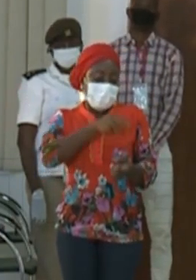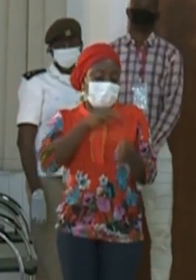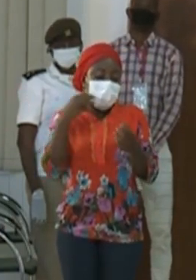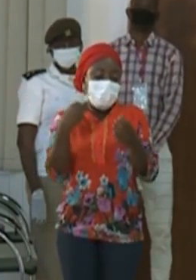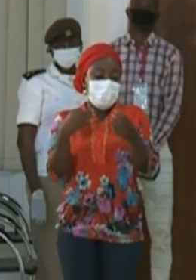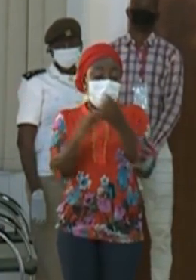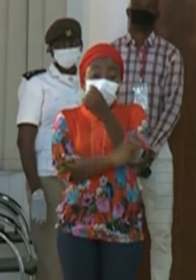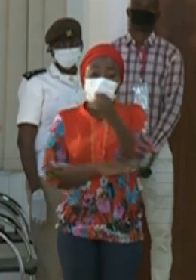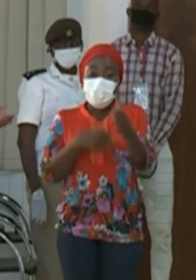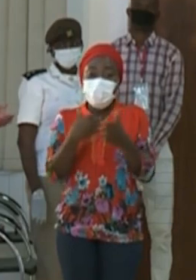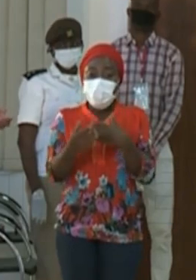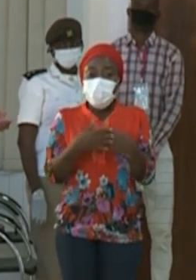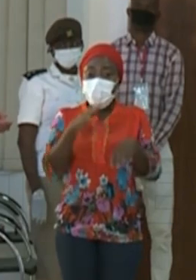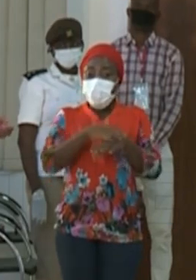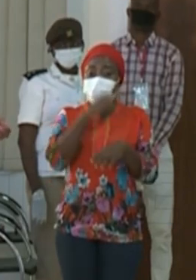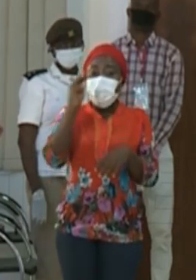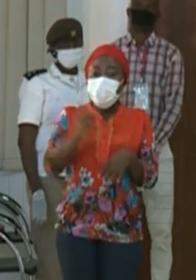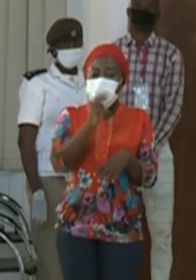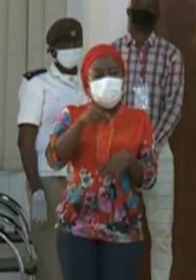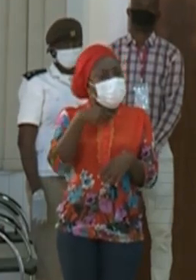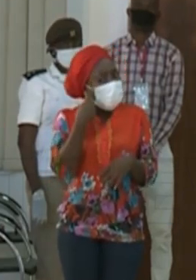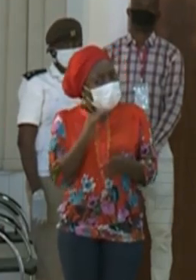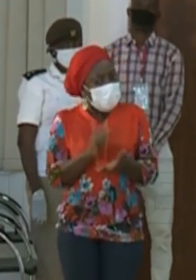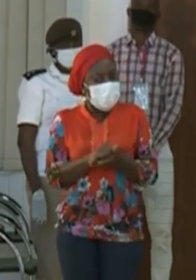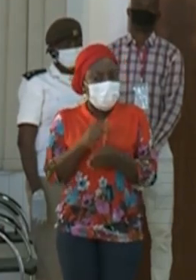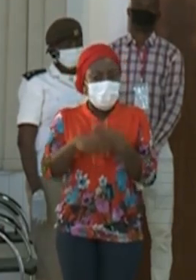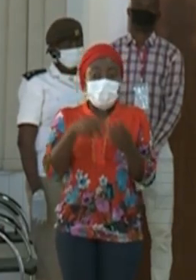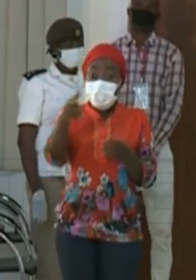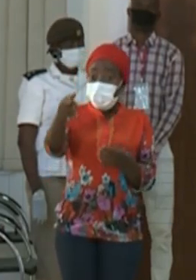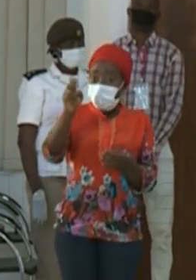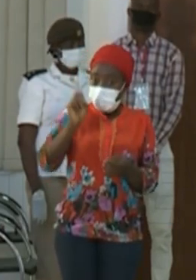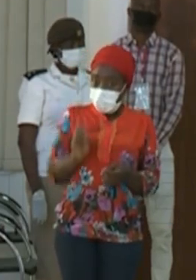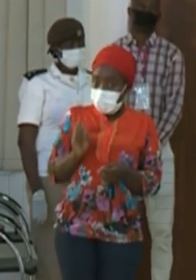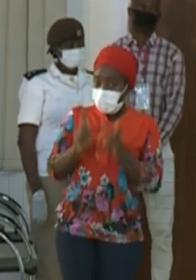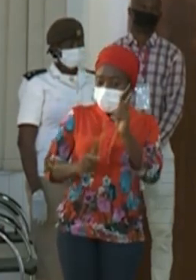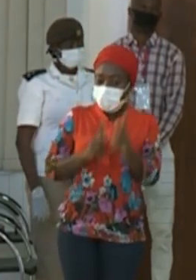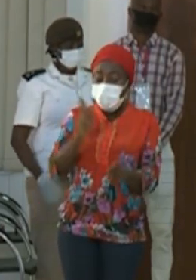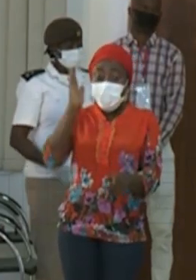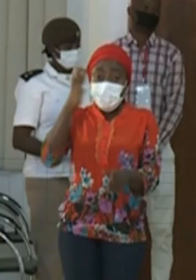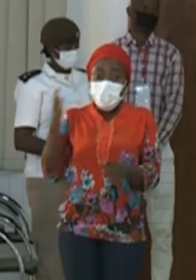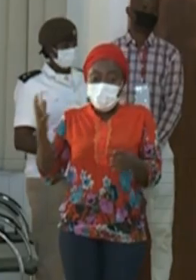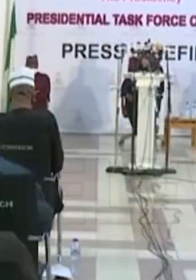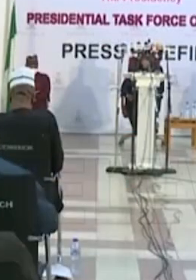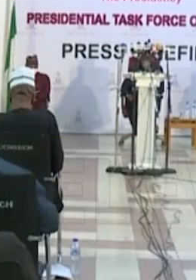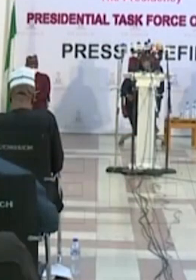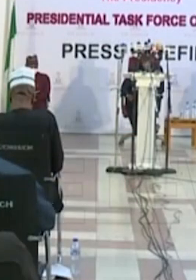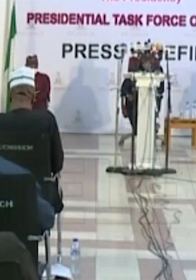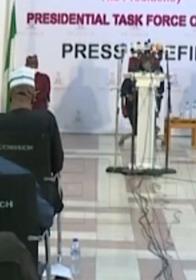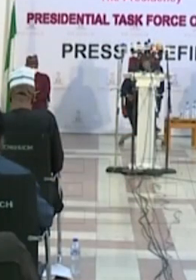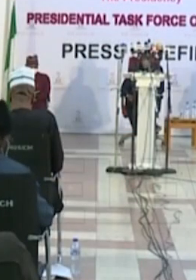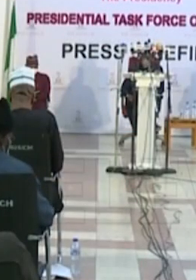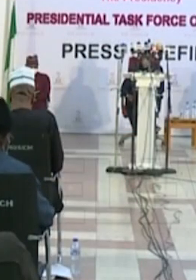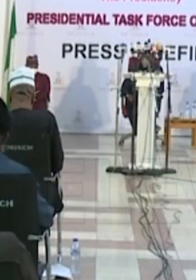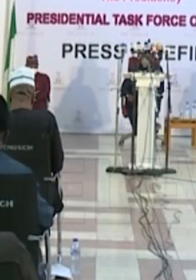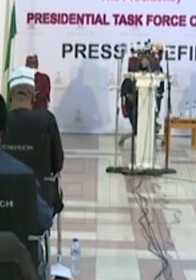Affairs, sir. So on Monday, you mentioned that about 200 people will be evacuated in diaspora and